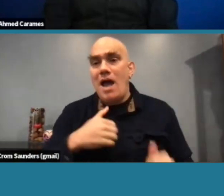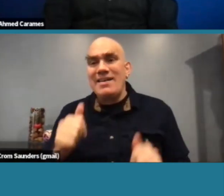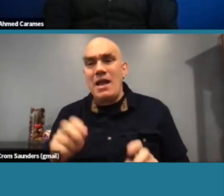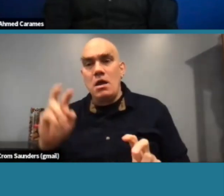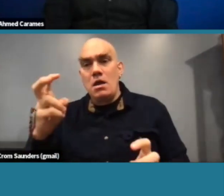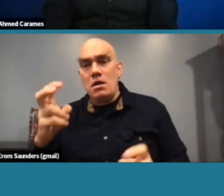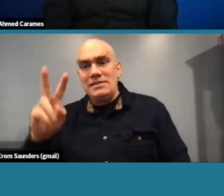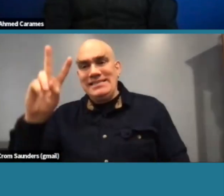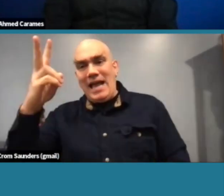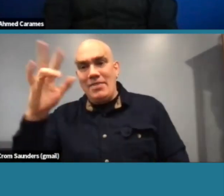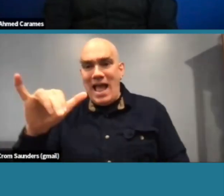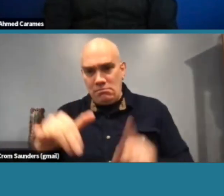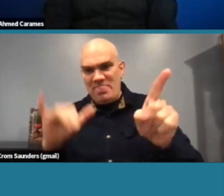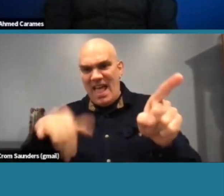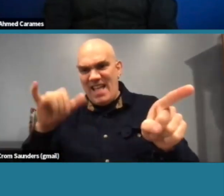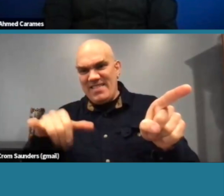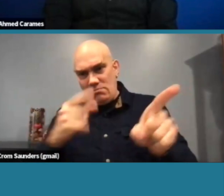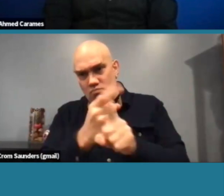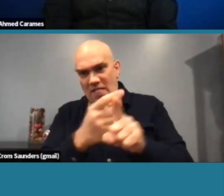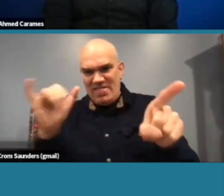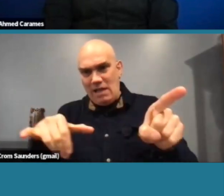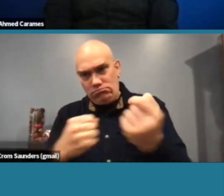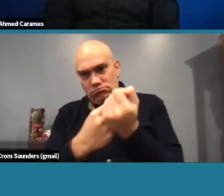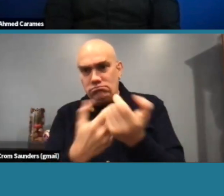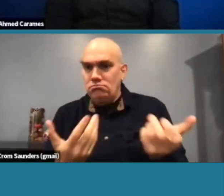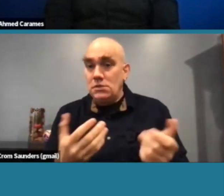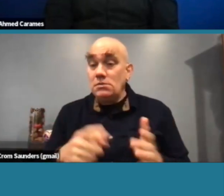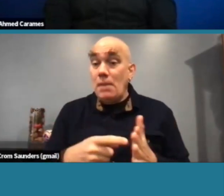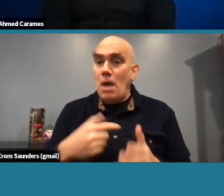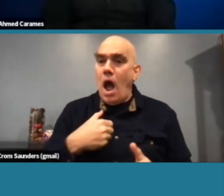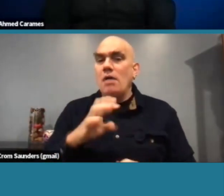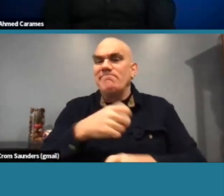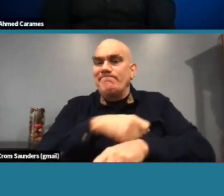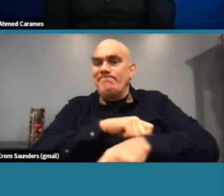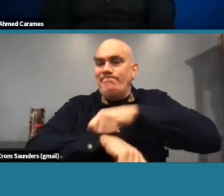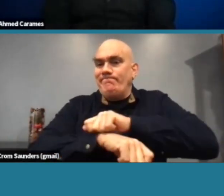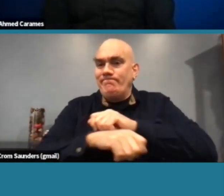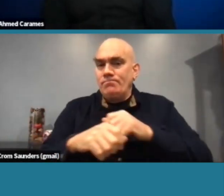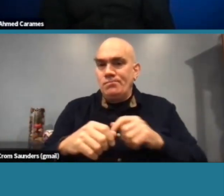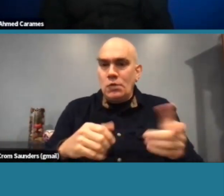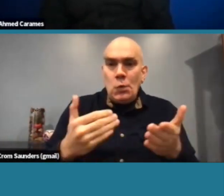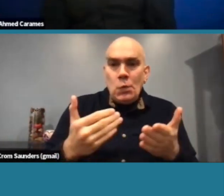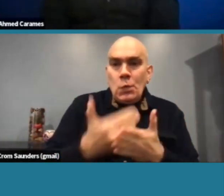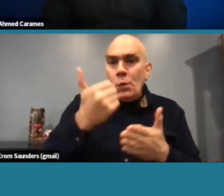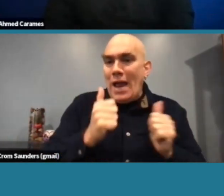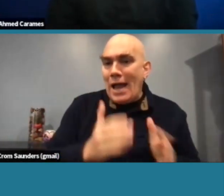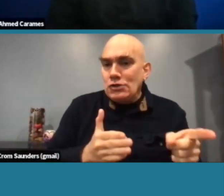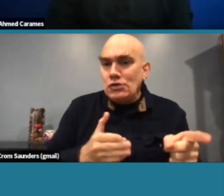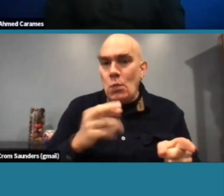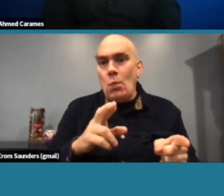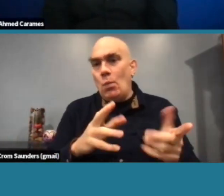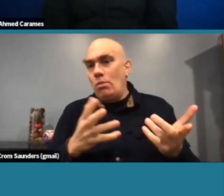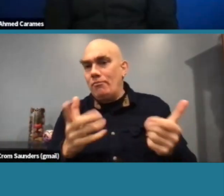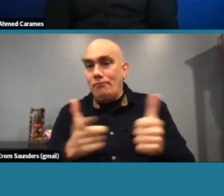sorts of things. Sometimes they may be fine on their own, and I can maybe second what they're coming up with.